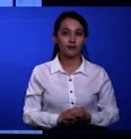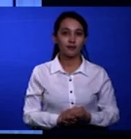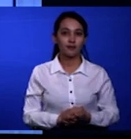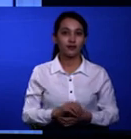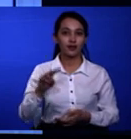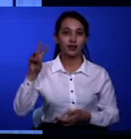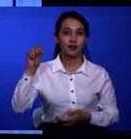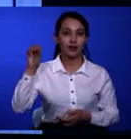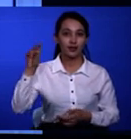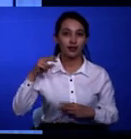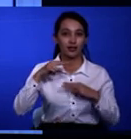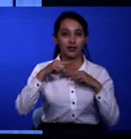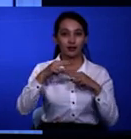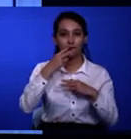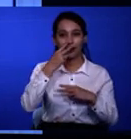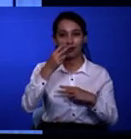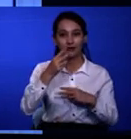Masalaga e'tibor bering.